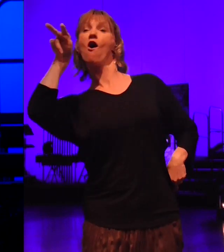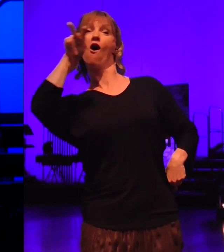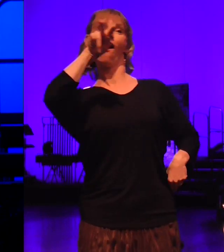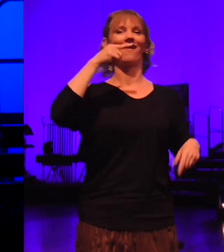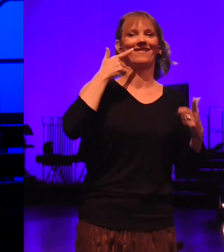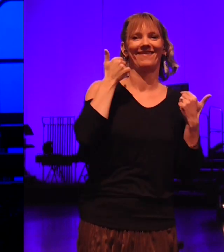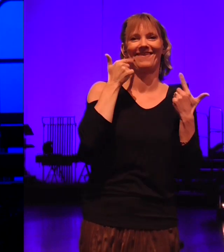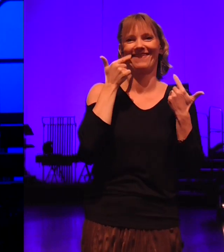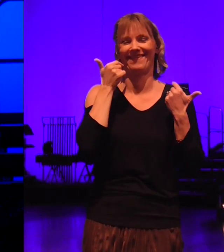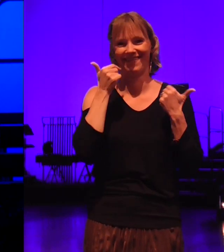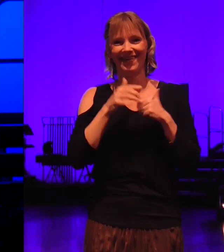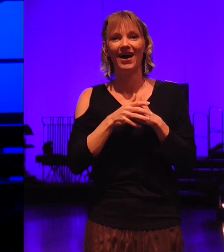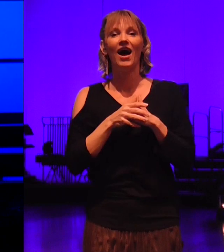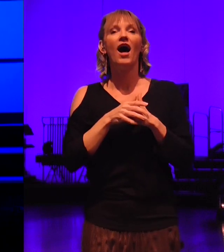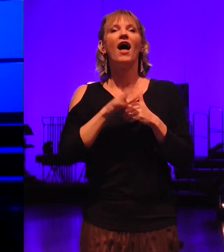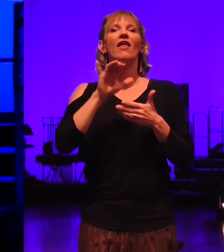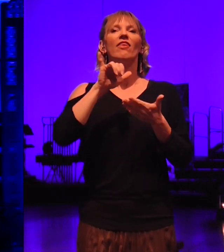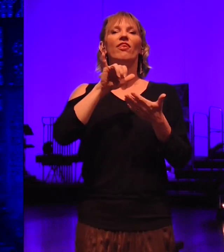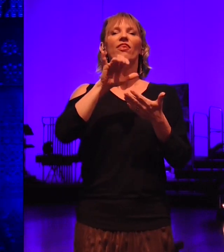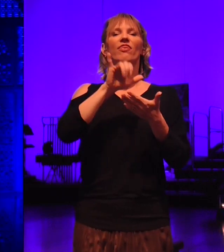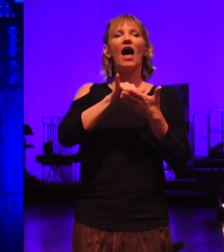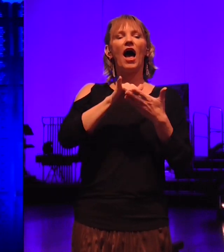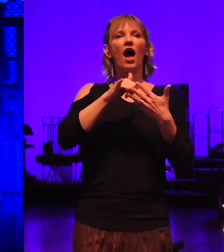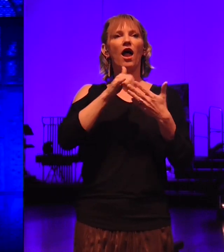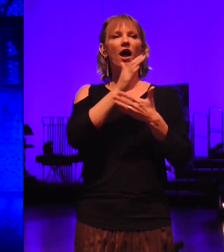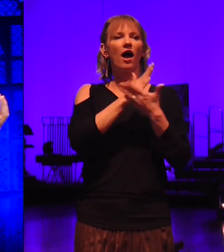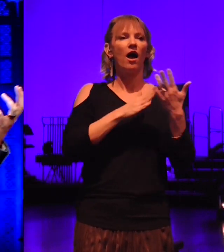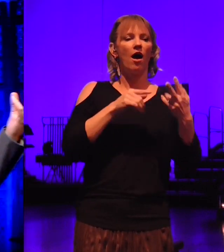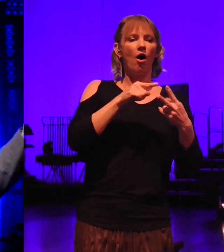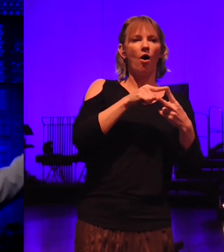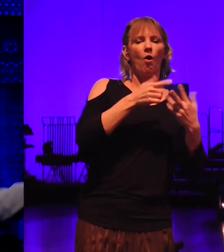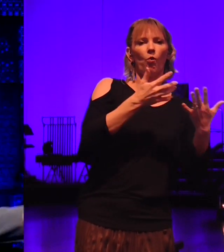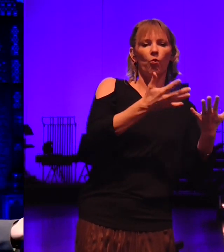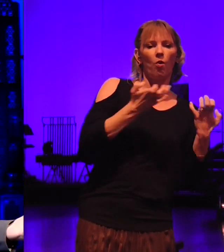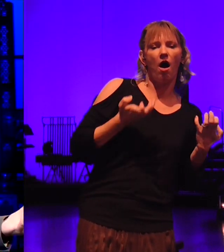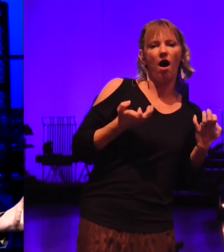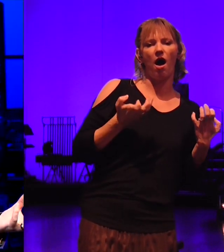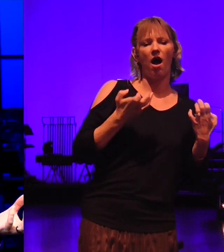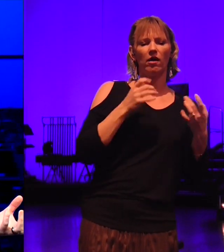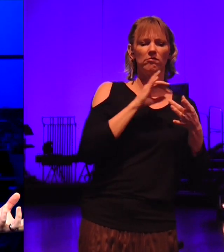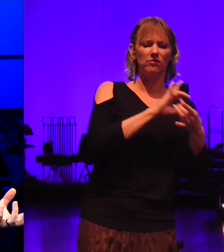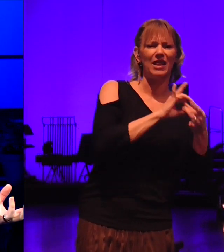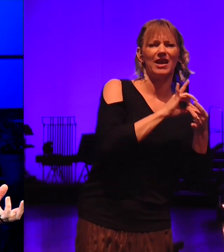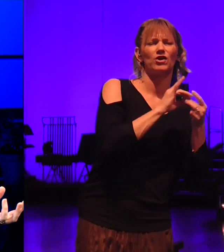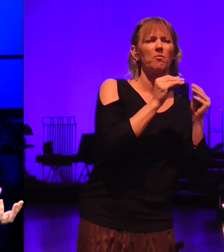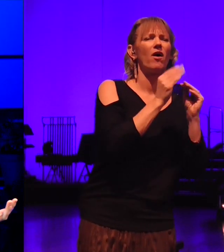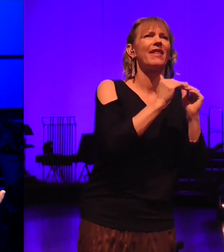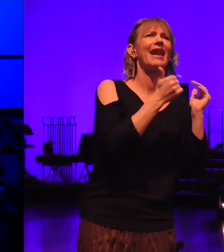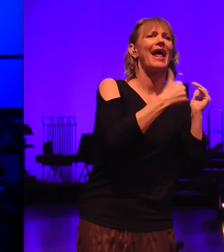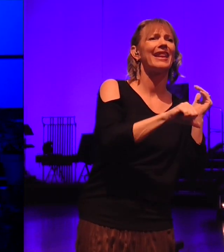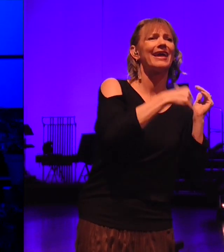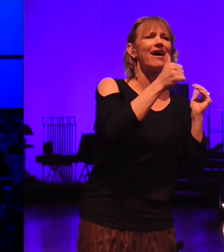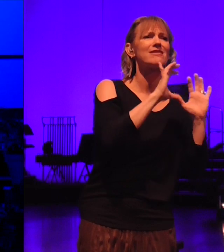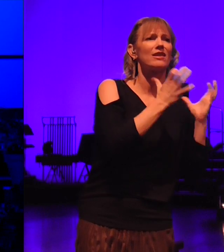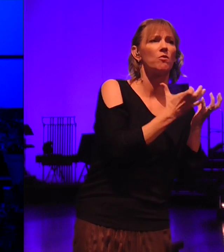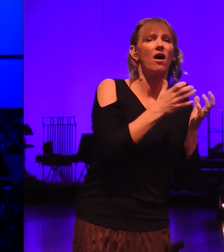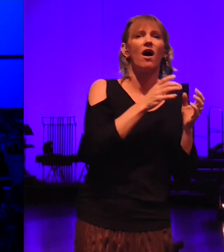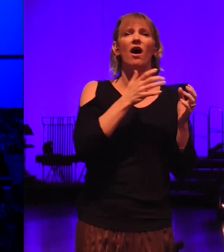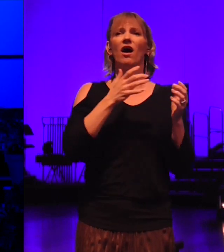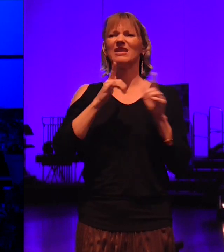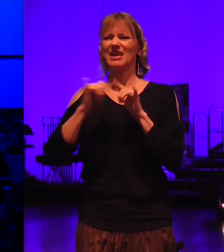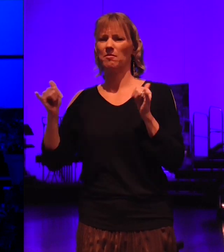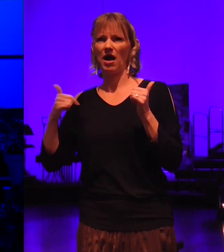And there's that dichotomy of both wanting more than anything in the world a relationship and also wanting just as much to be rid of this wanting